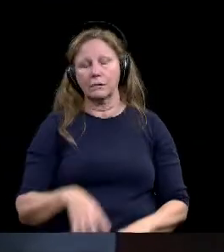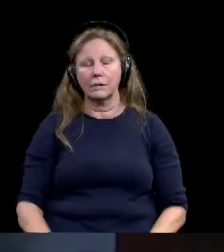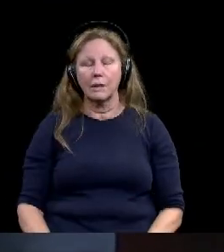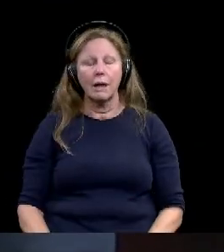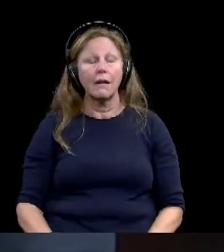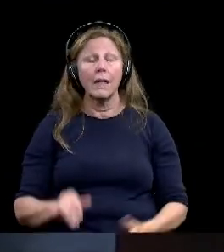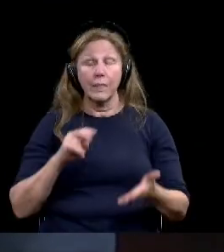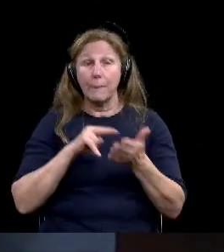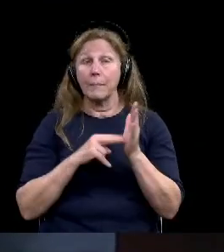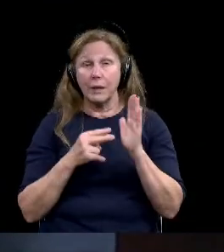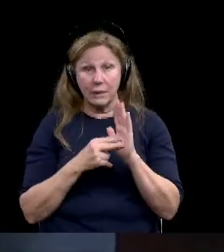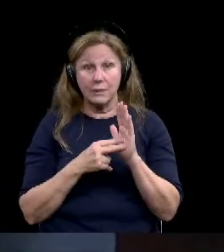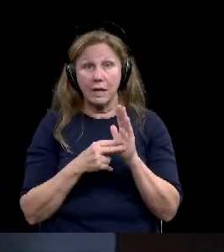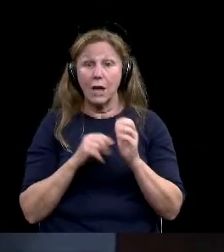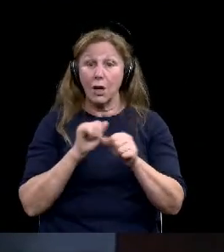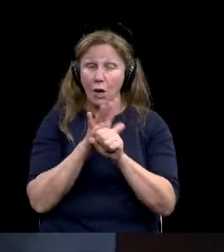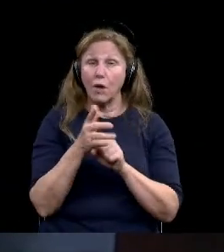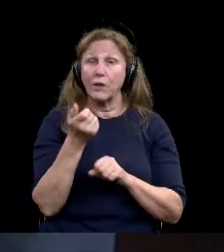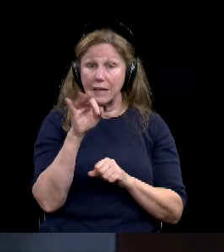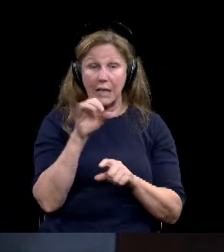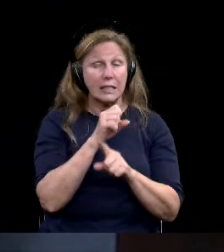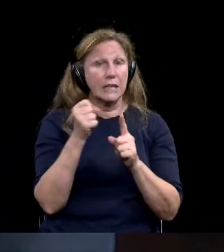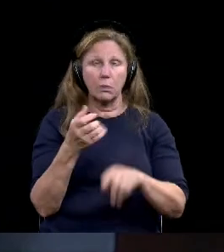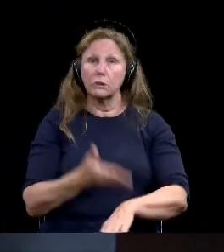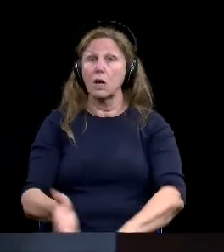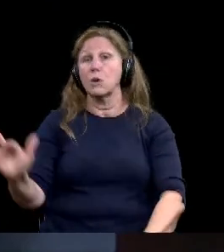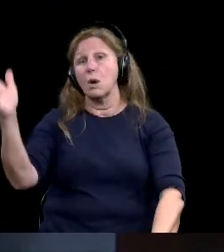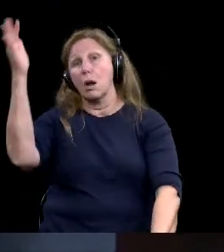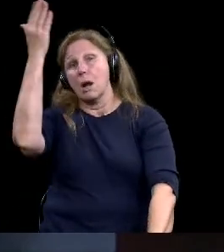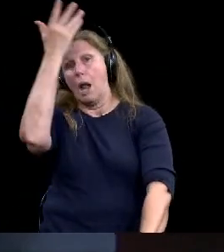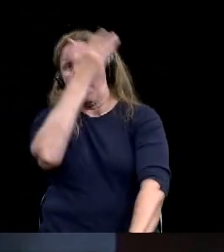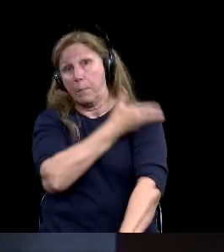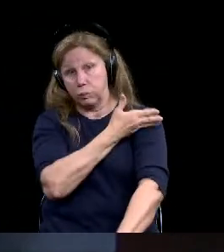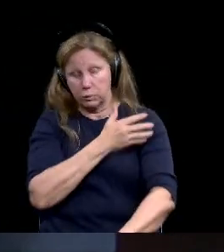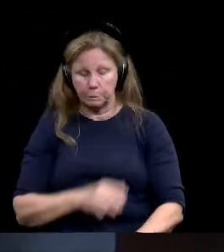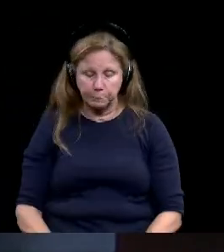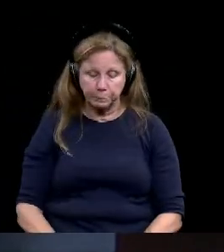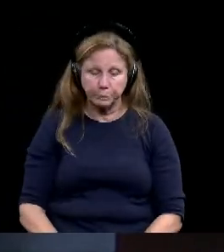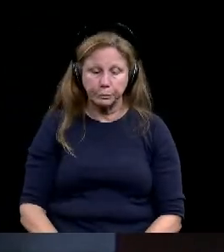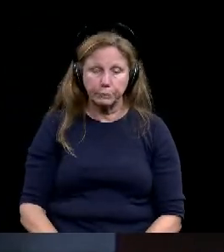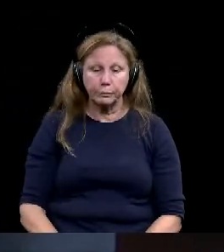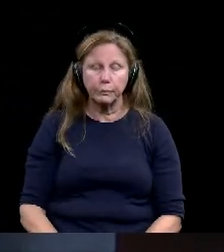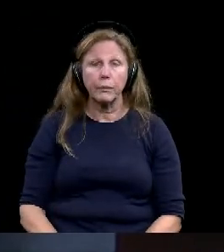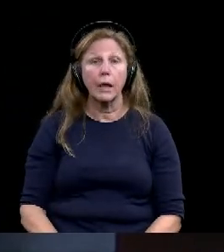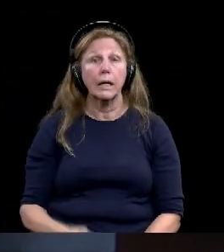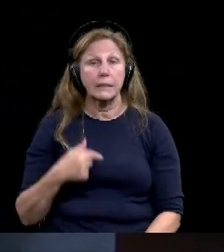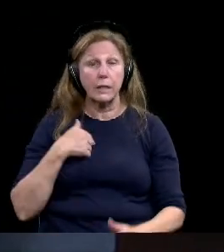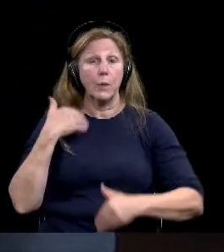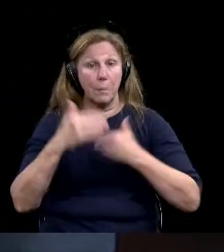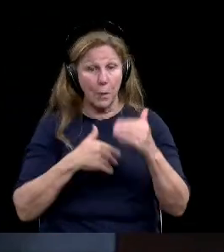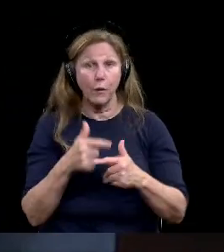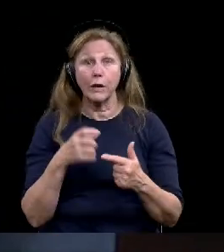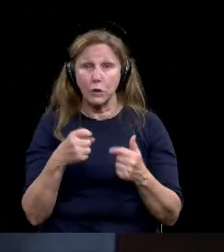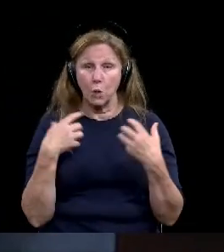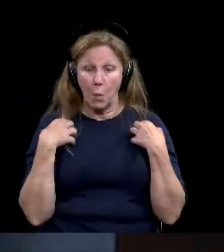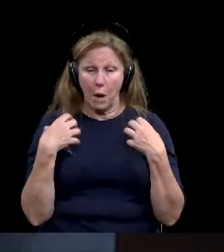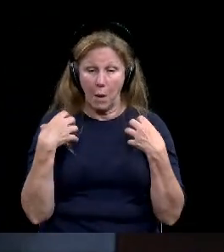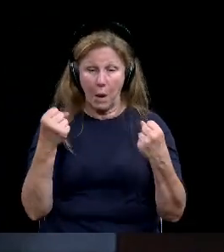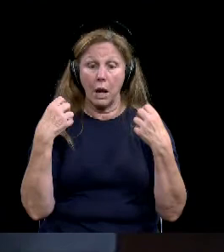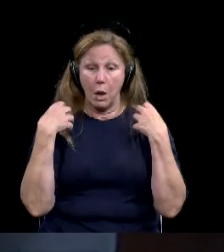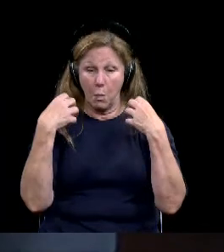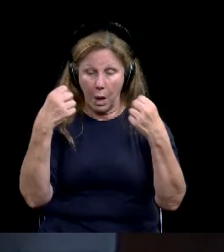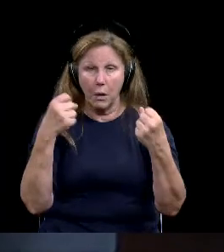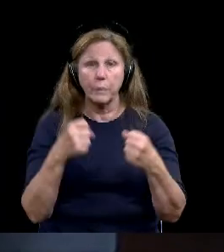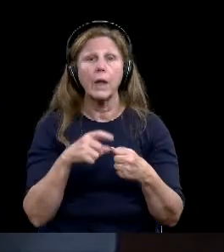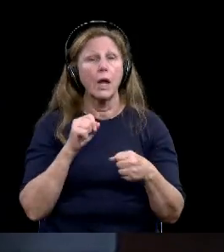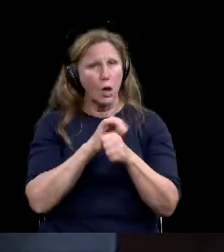COVID-19 will remain our centralized resource for local COVID-19 information.